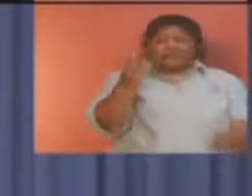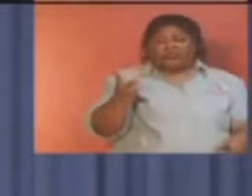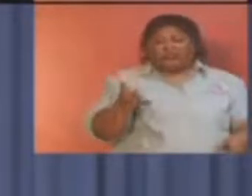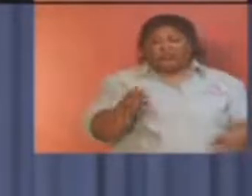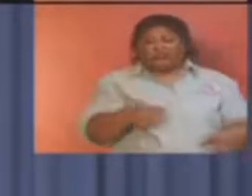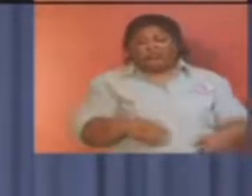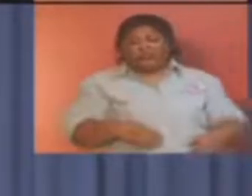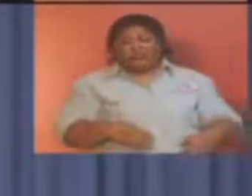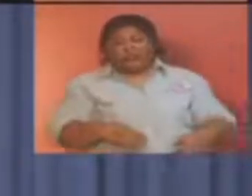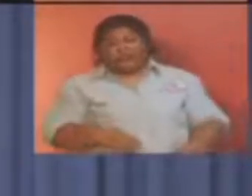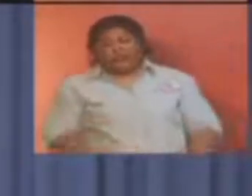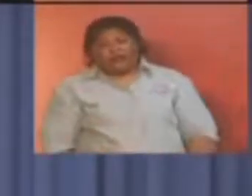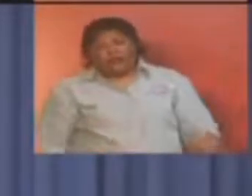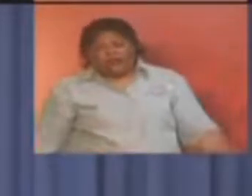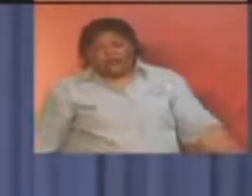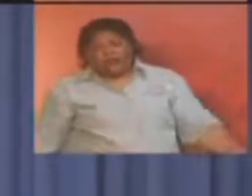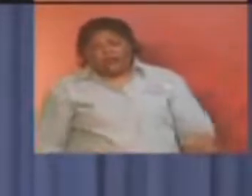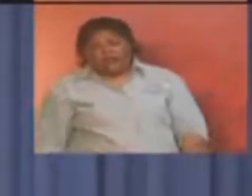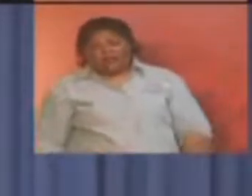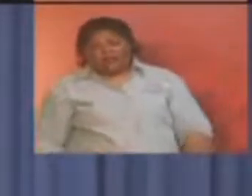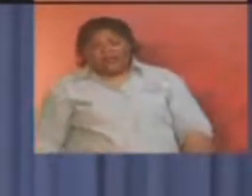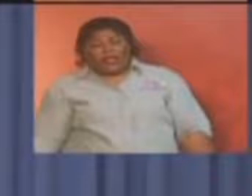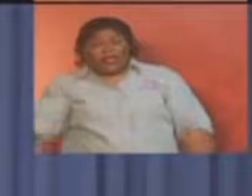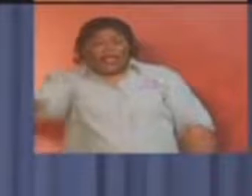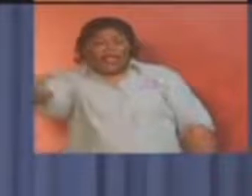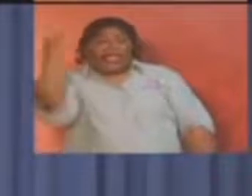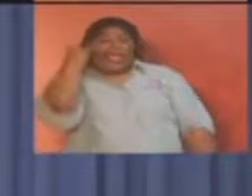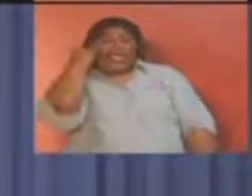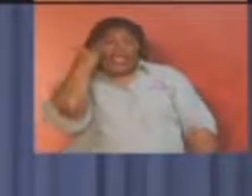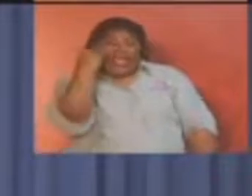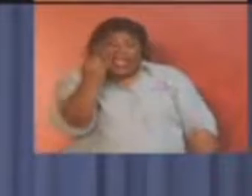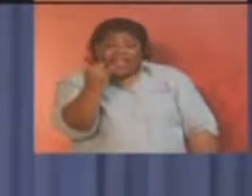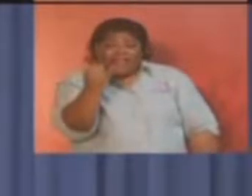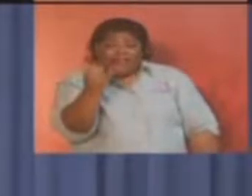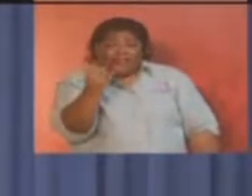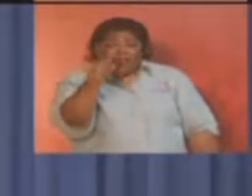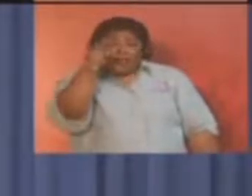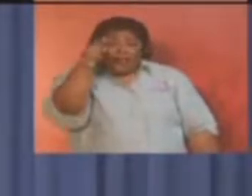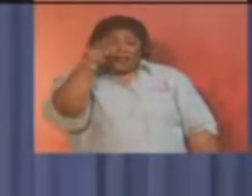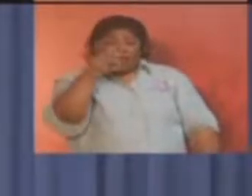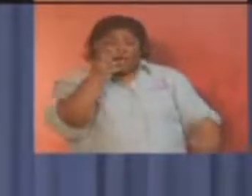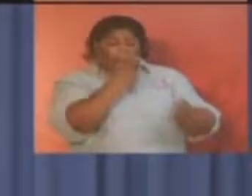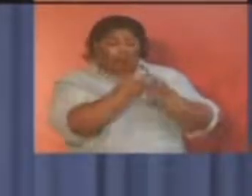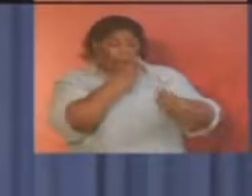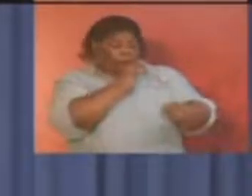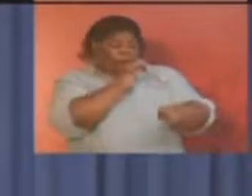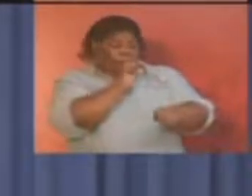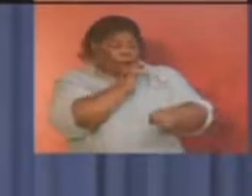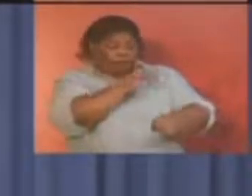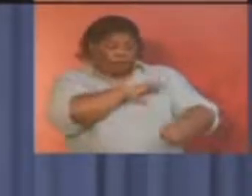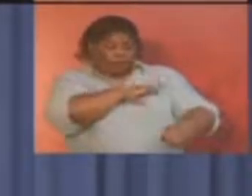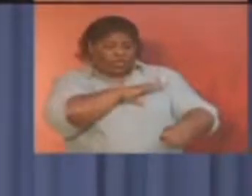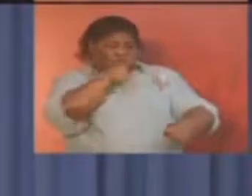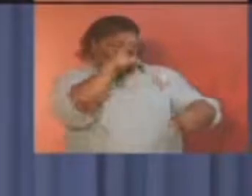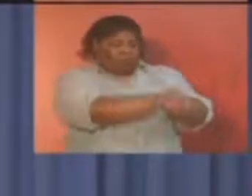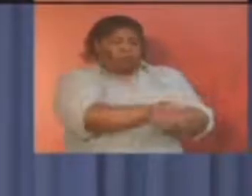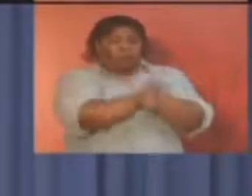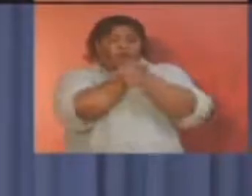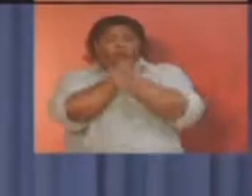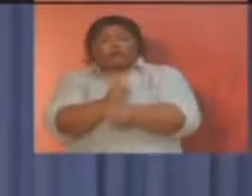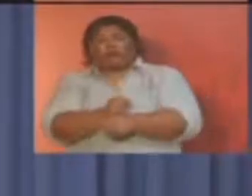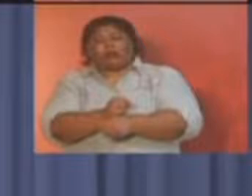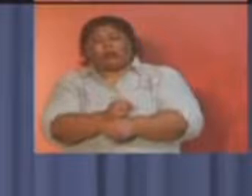sun, you'll be the first person to complain that all the man do is wear a mask. That is all the man do.